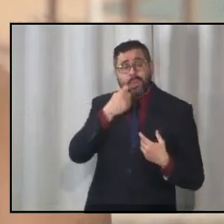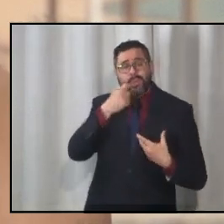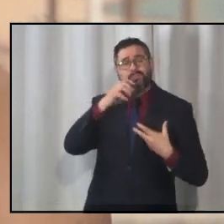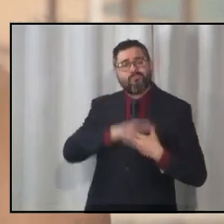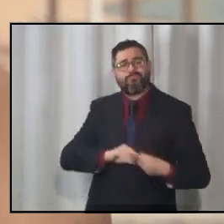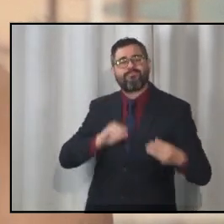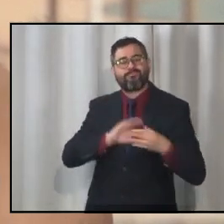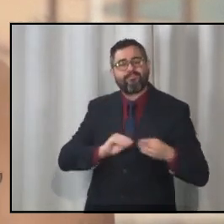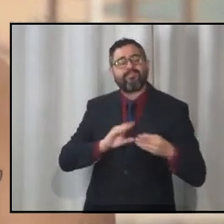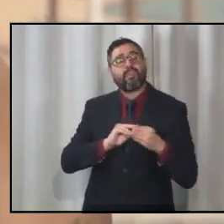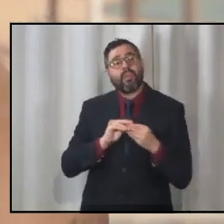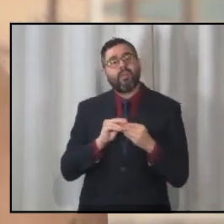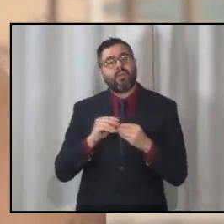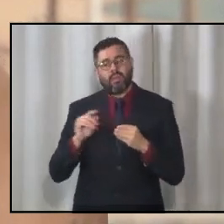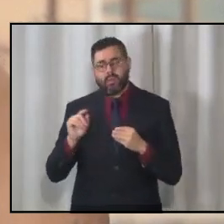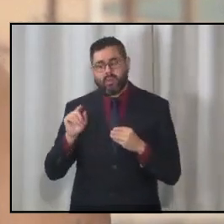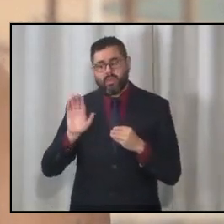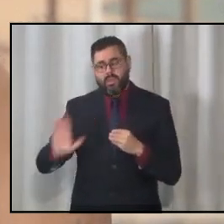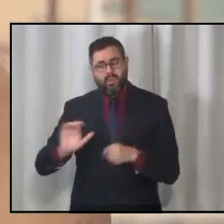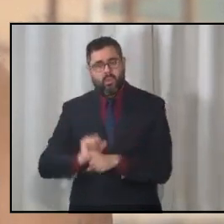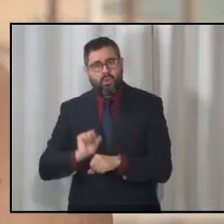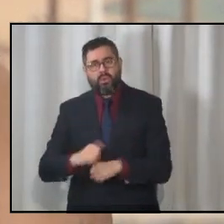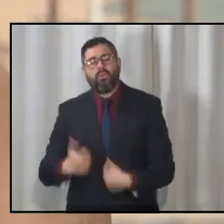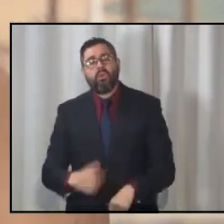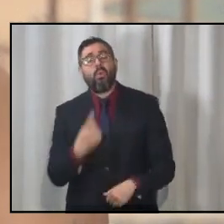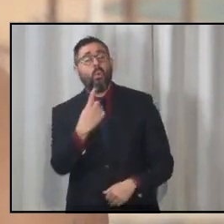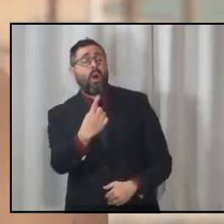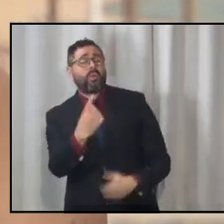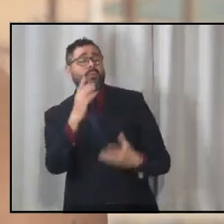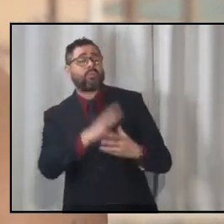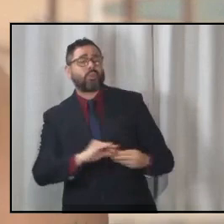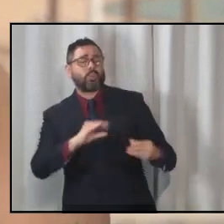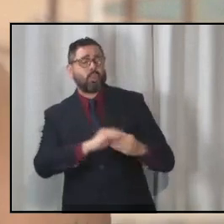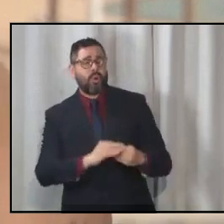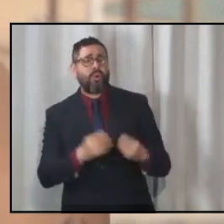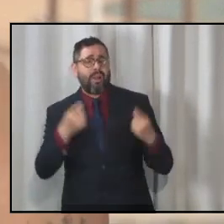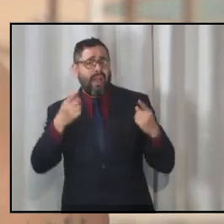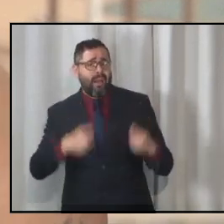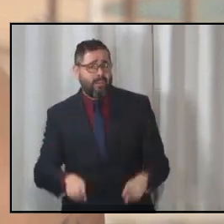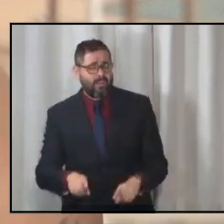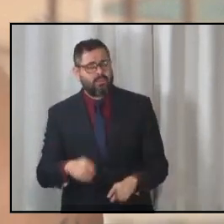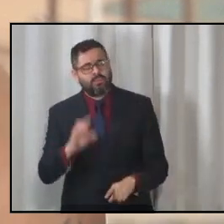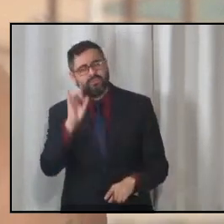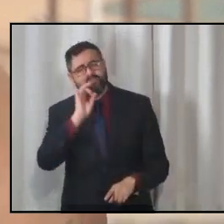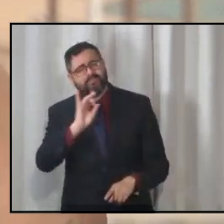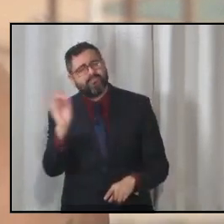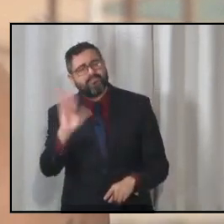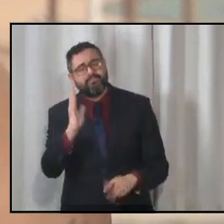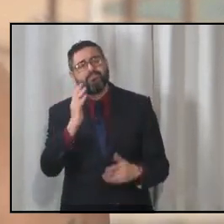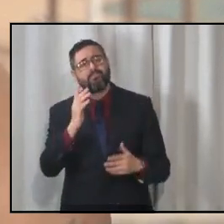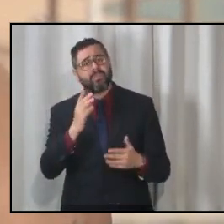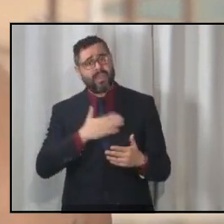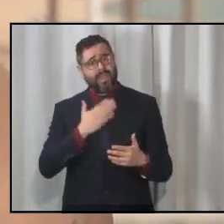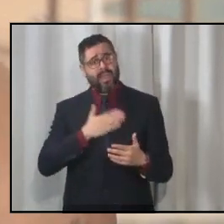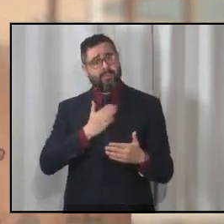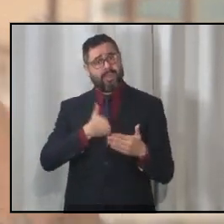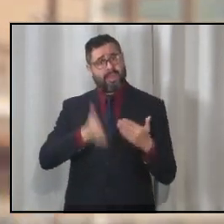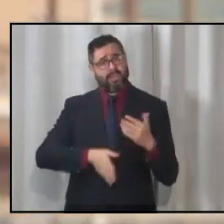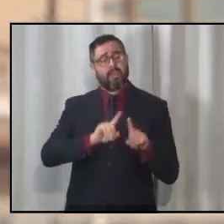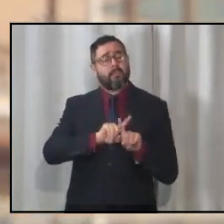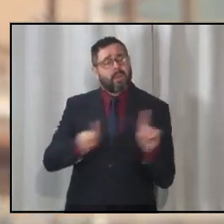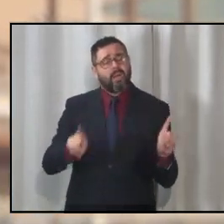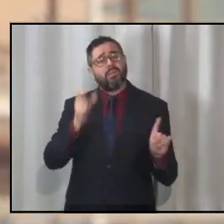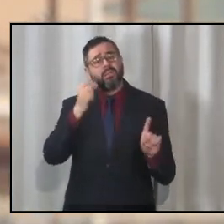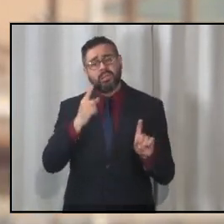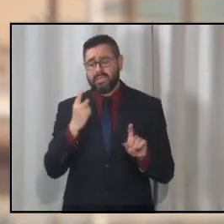some amazing work. We did have this story of an individual who, she came into the multi-service center